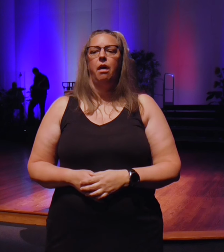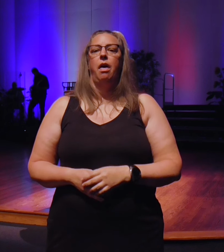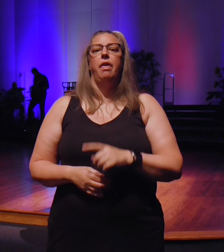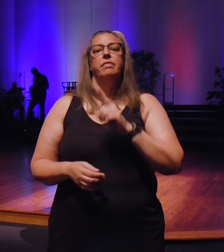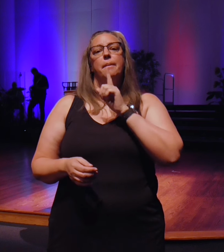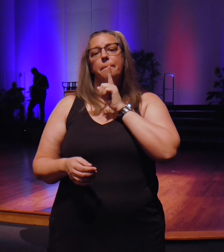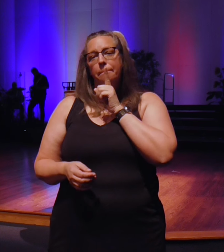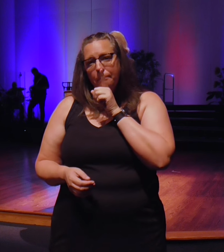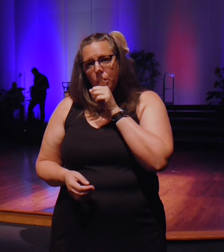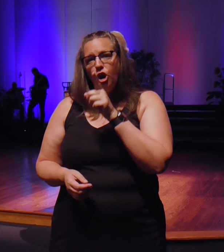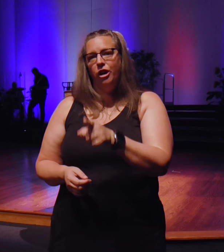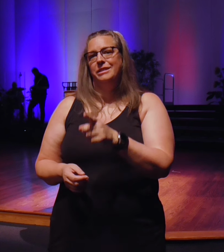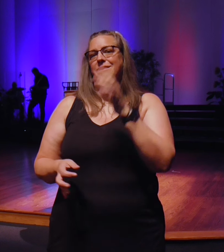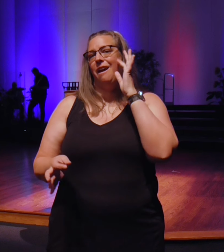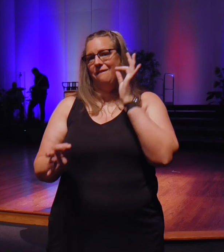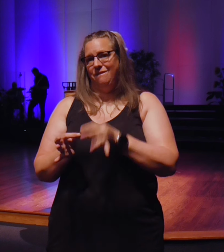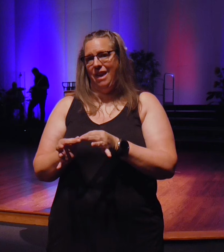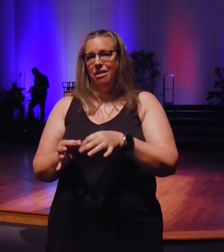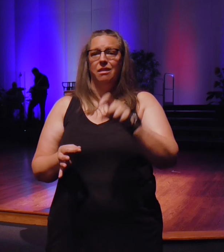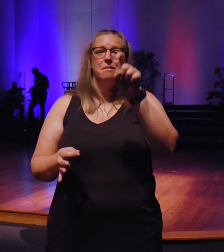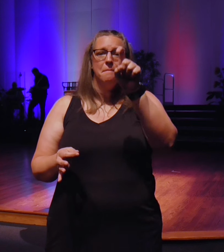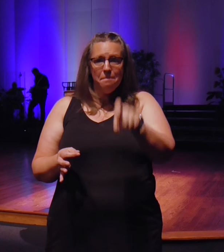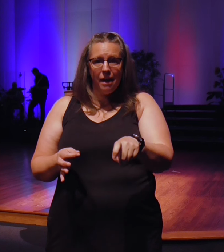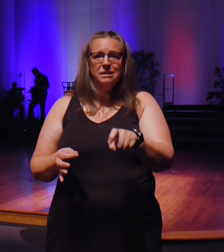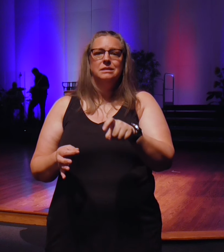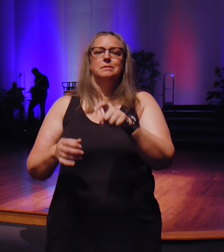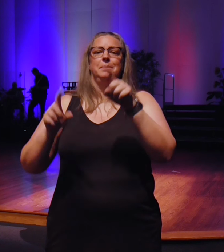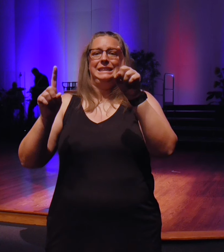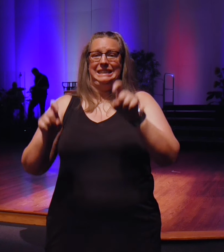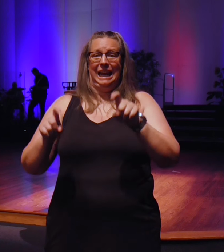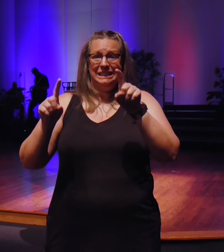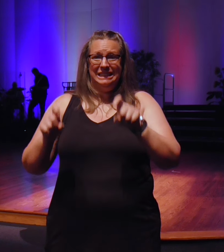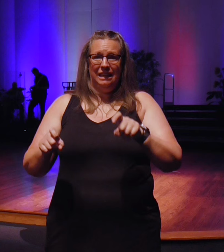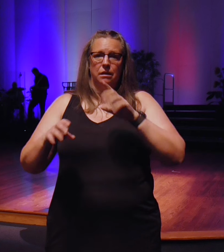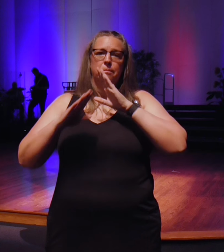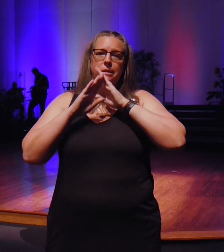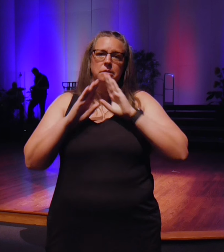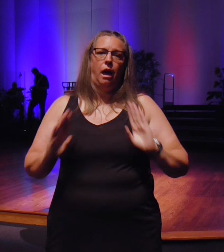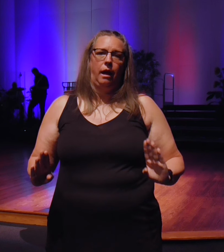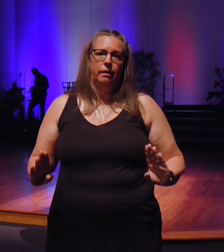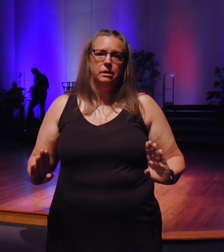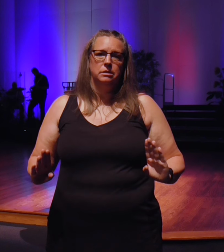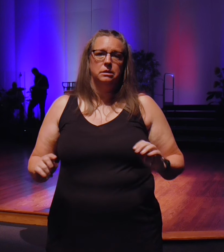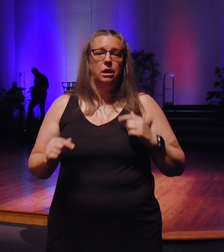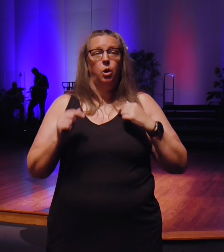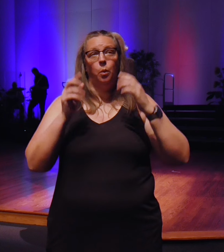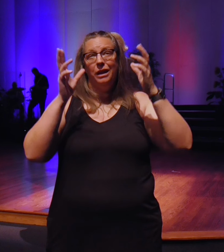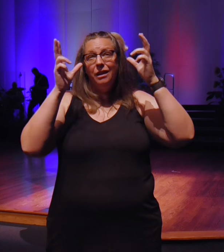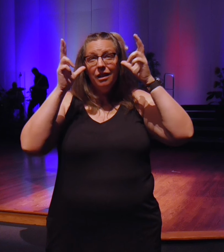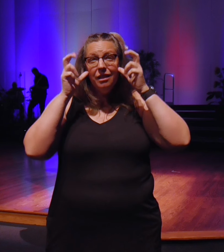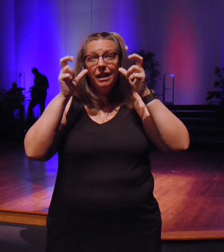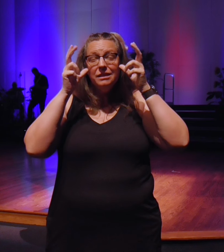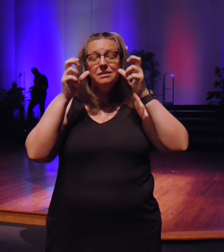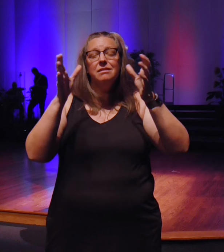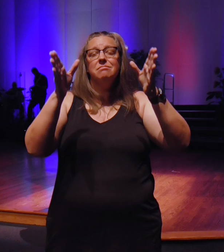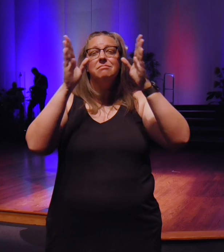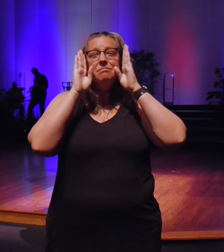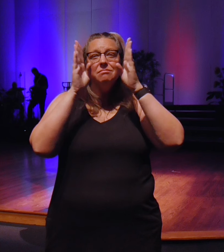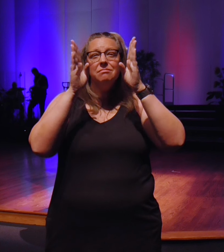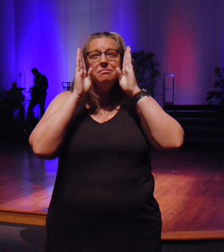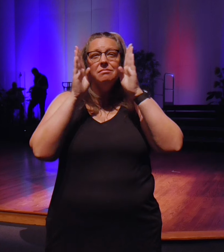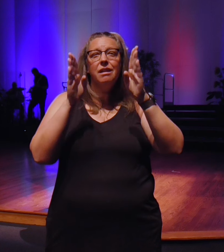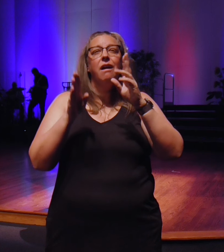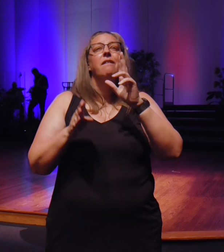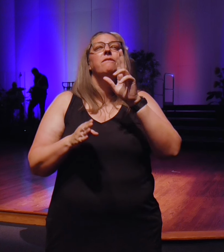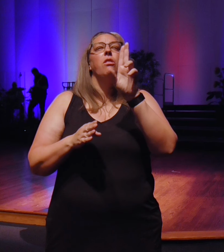faith has to be tested by silence, in which we listen for the unexpected,